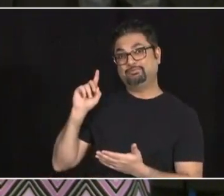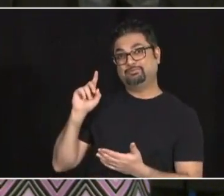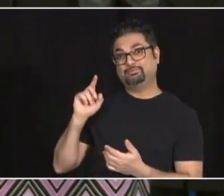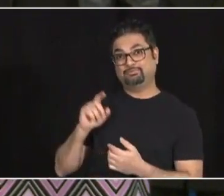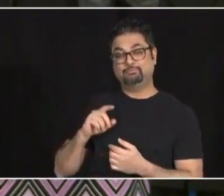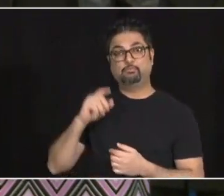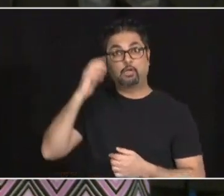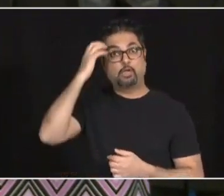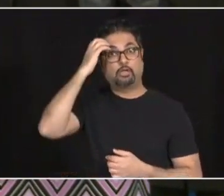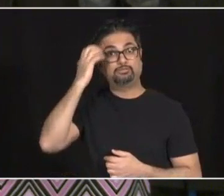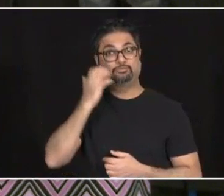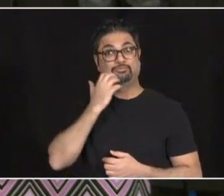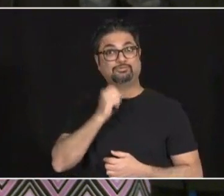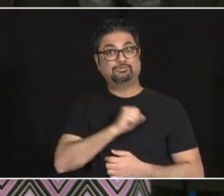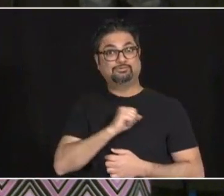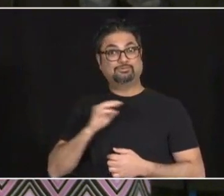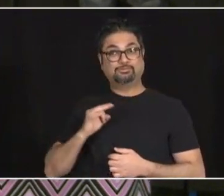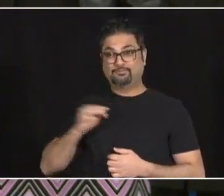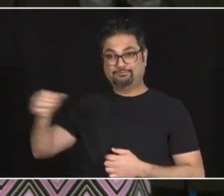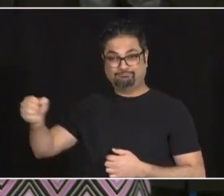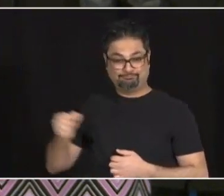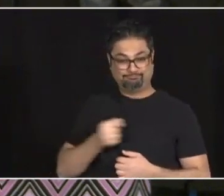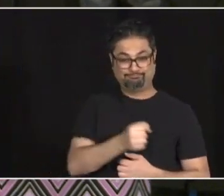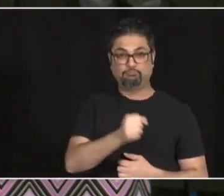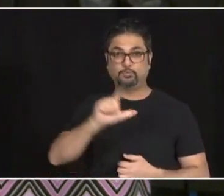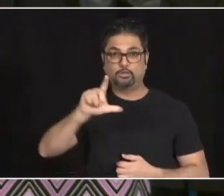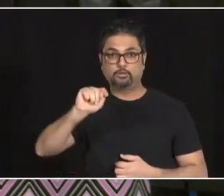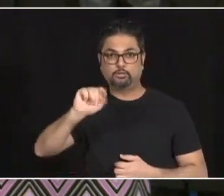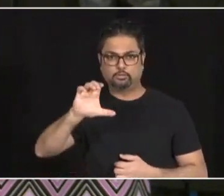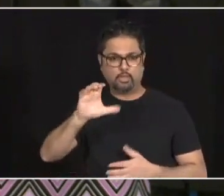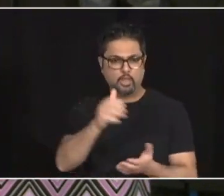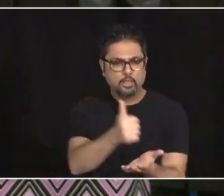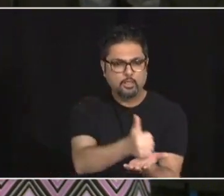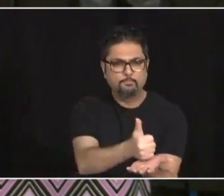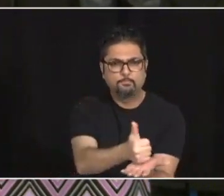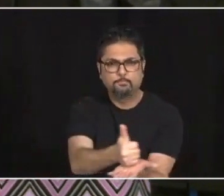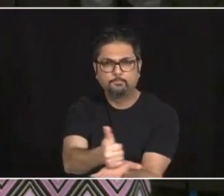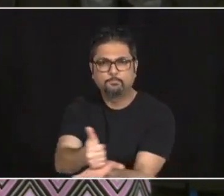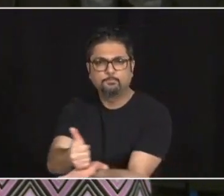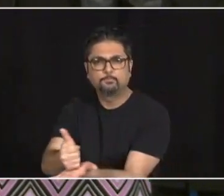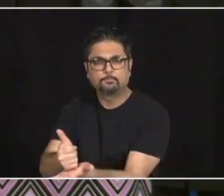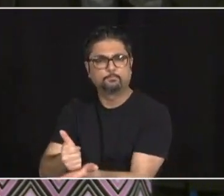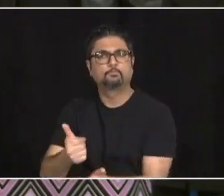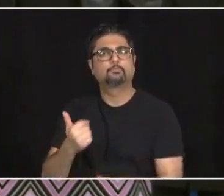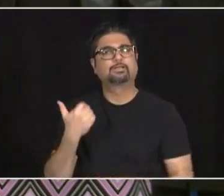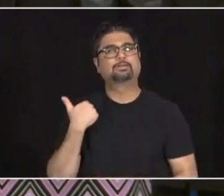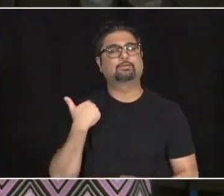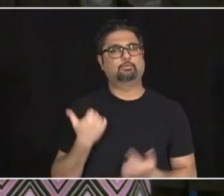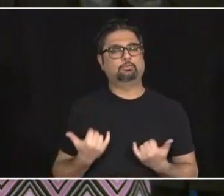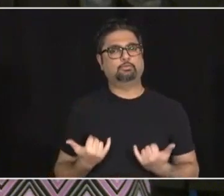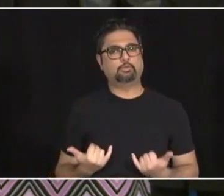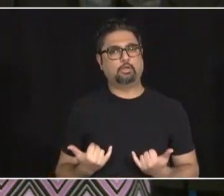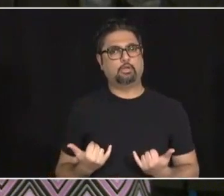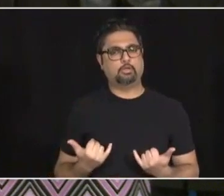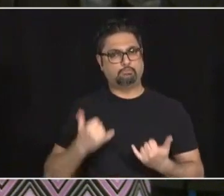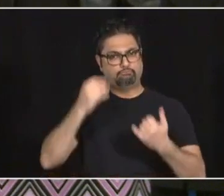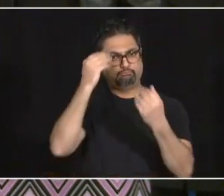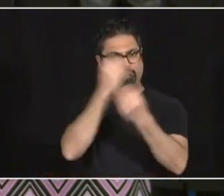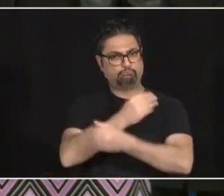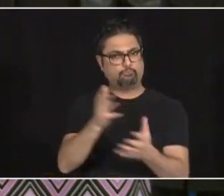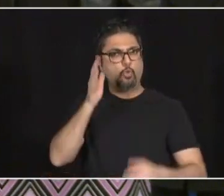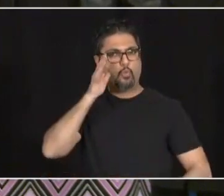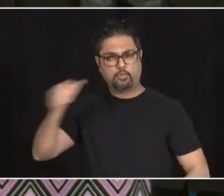facilities. So what's new about the emergency order to redeploy staff announced today? And just like with today's announcement of